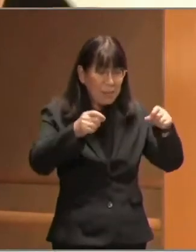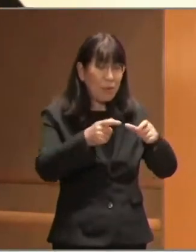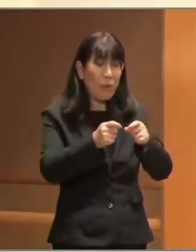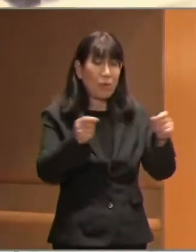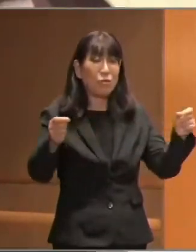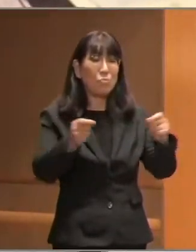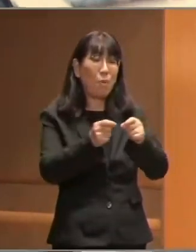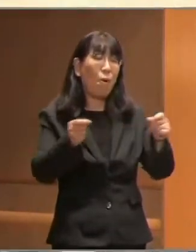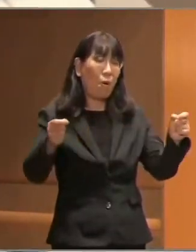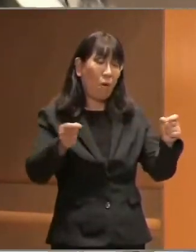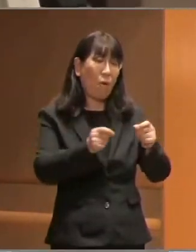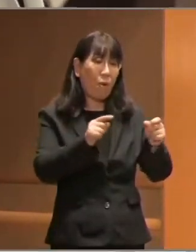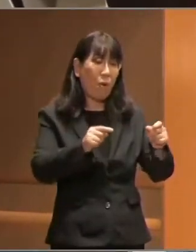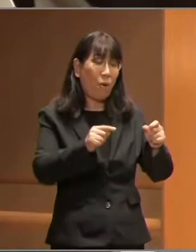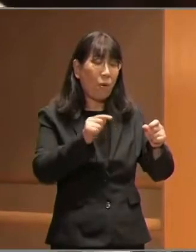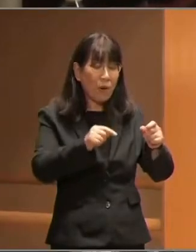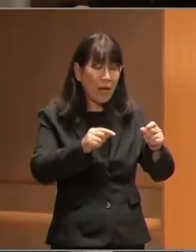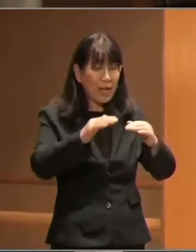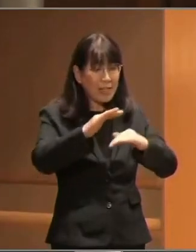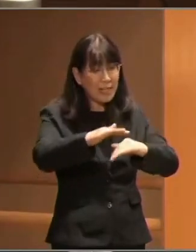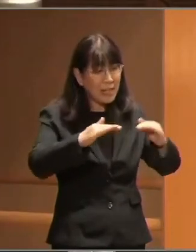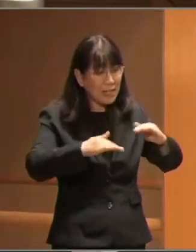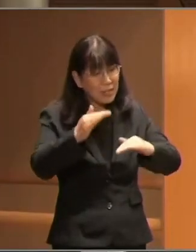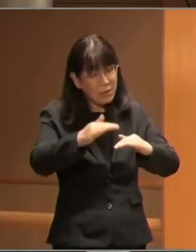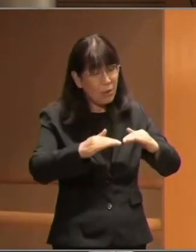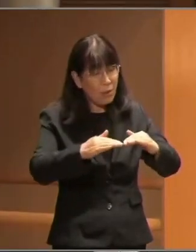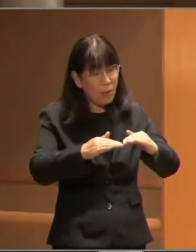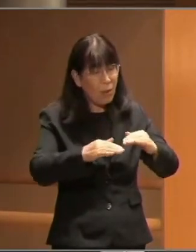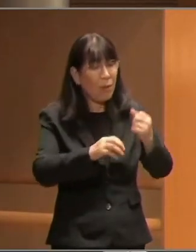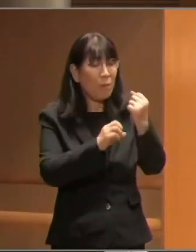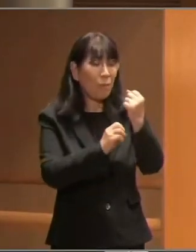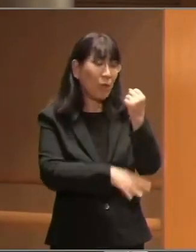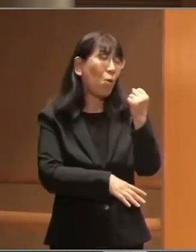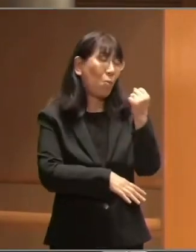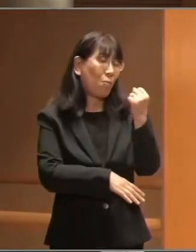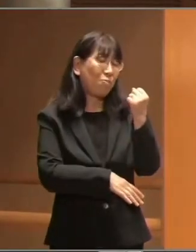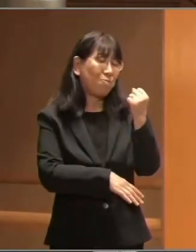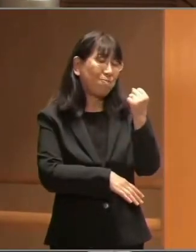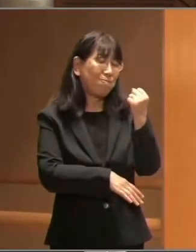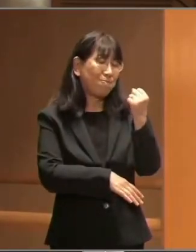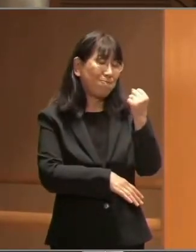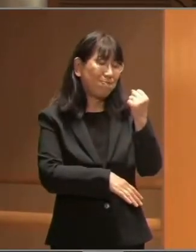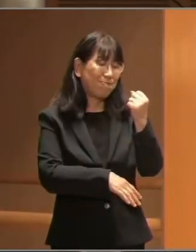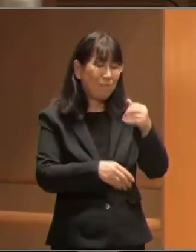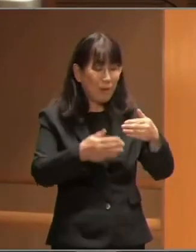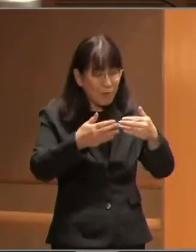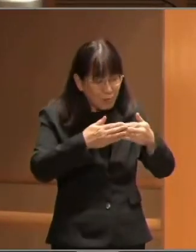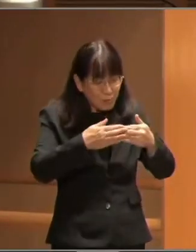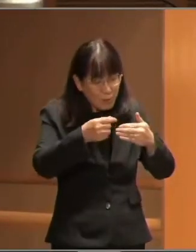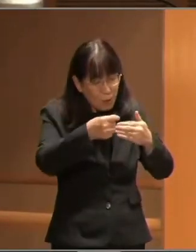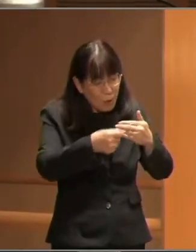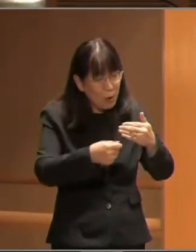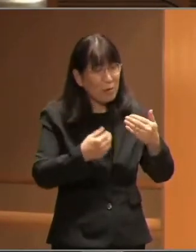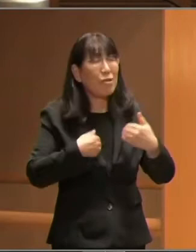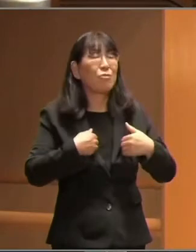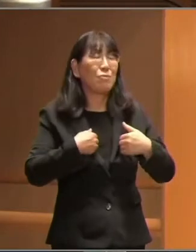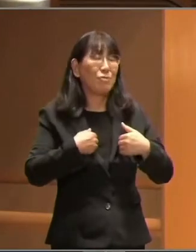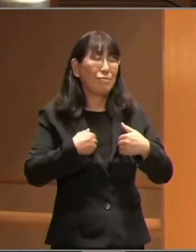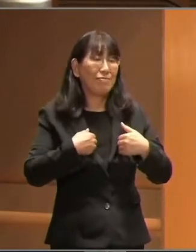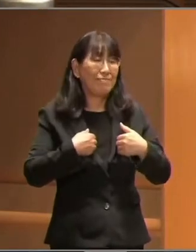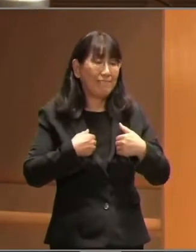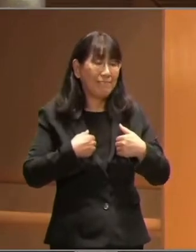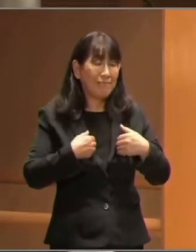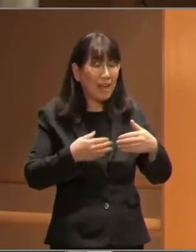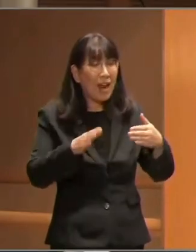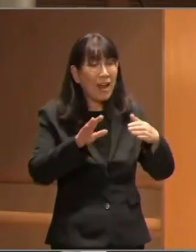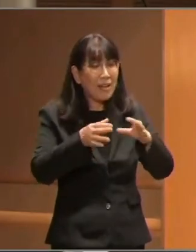what is your favorable size of the paper? Because the size of the paper is the core of the beauty, because Japanese